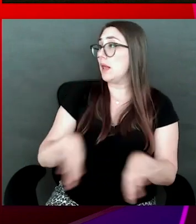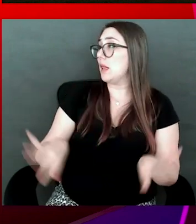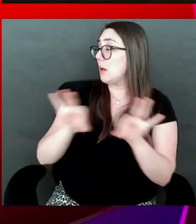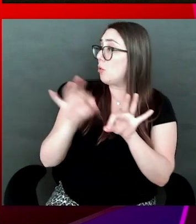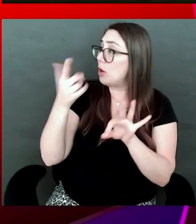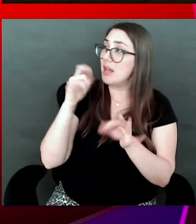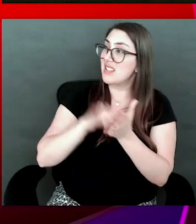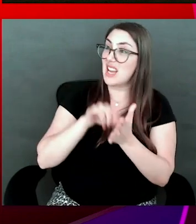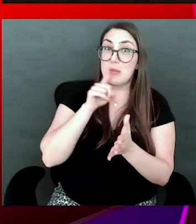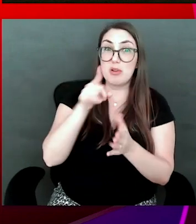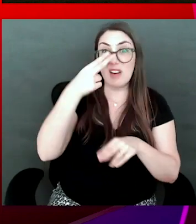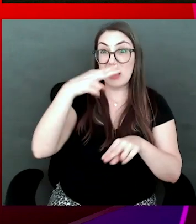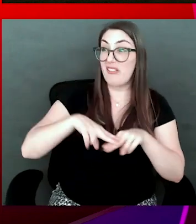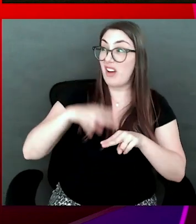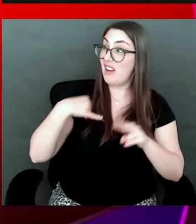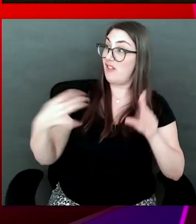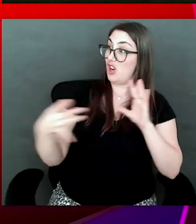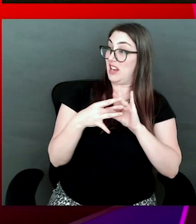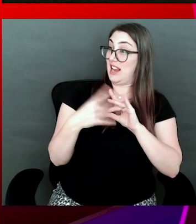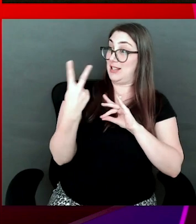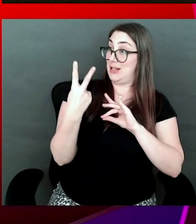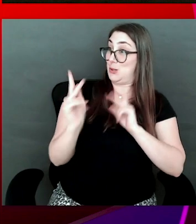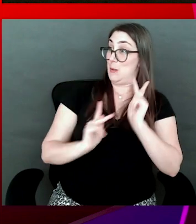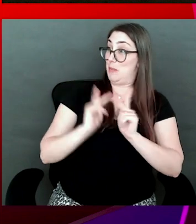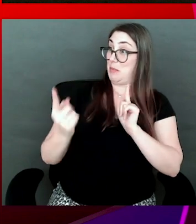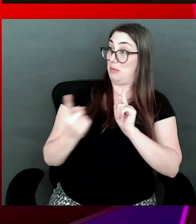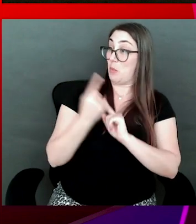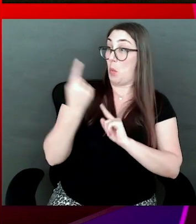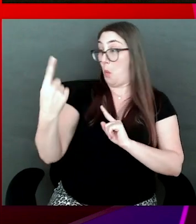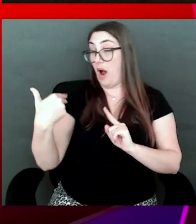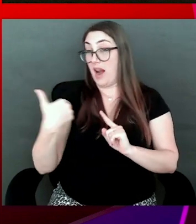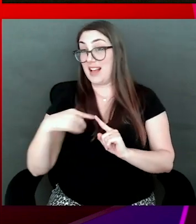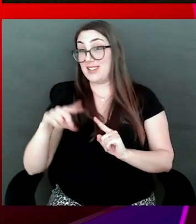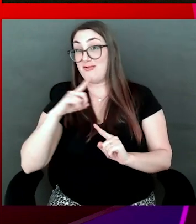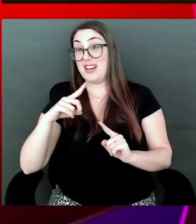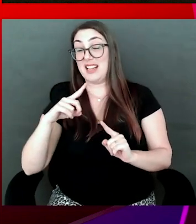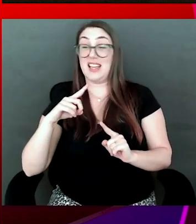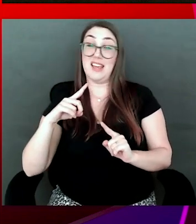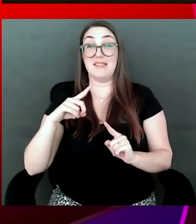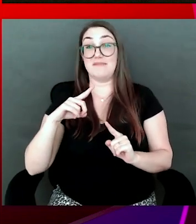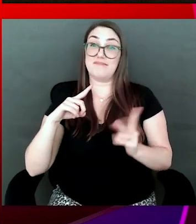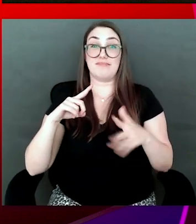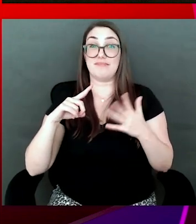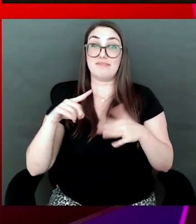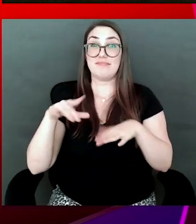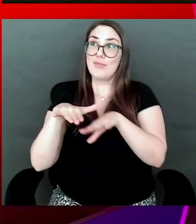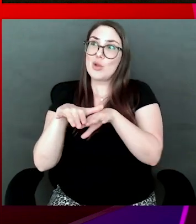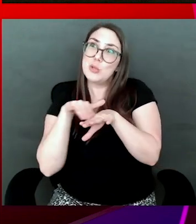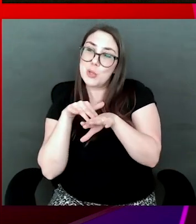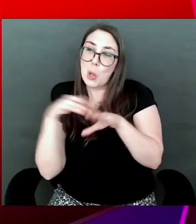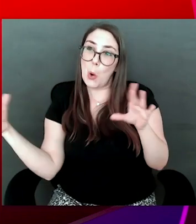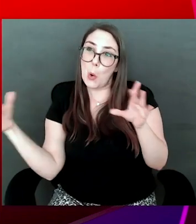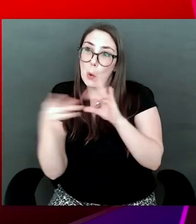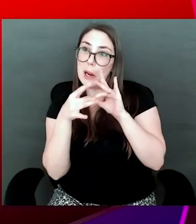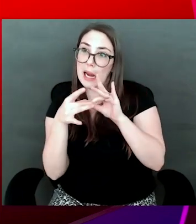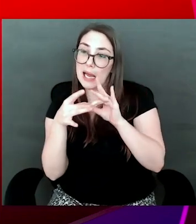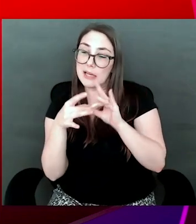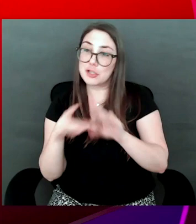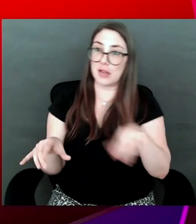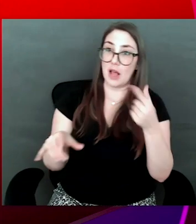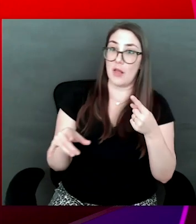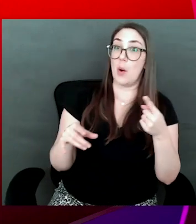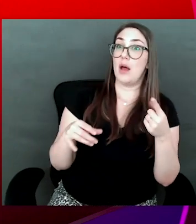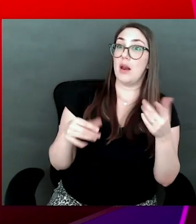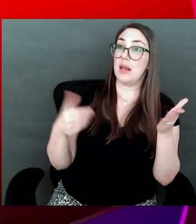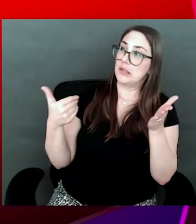real fun if you're connecting two people that, one has a really slow connection, the other is incredibly close